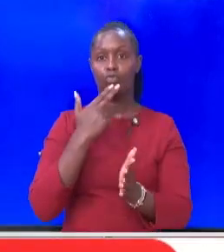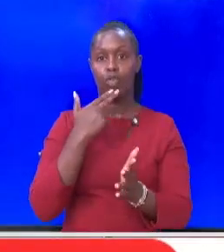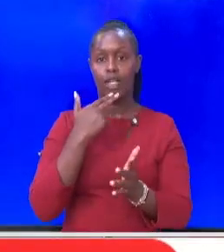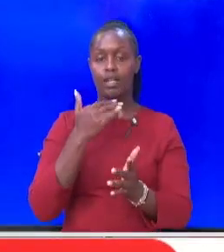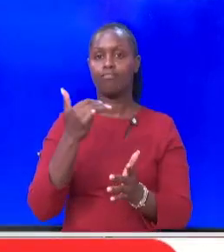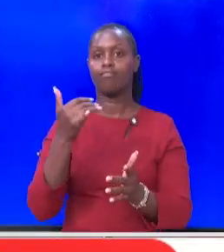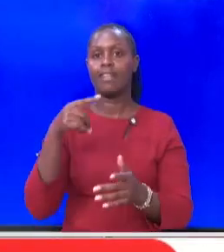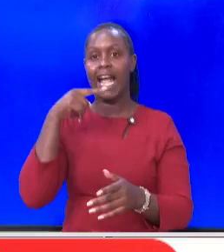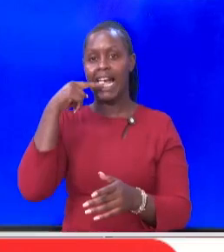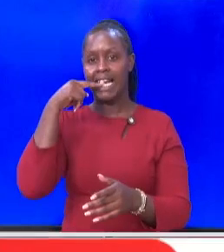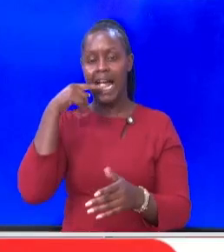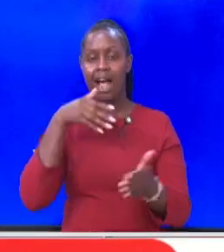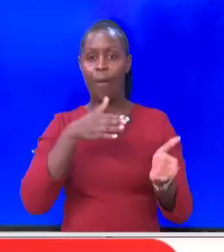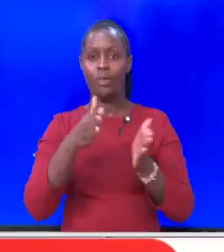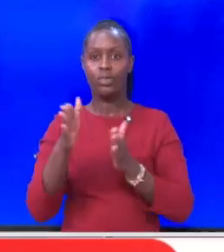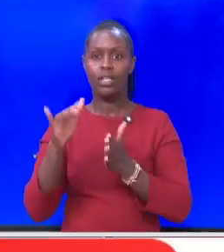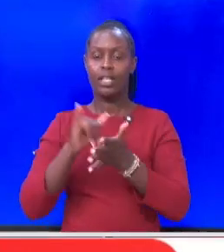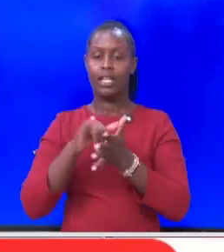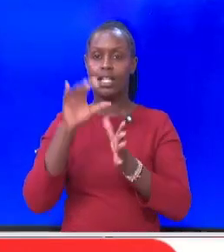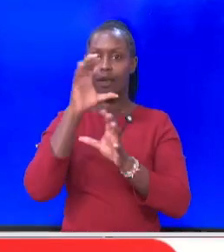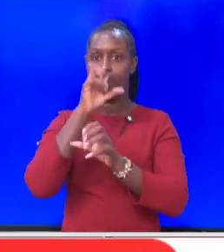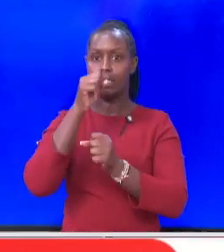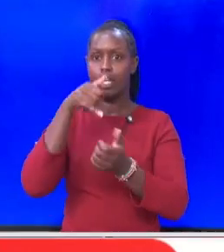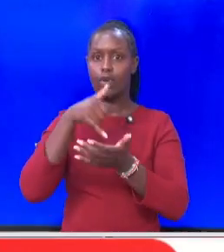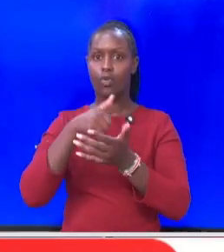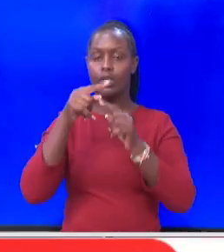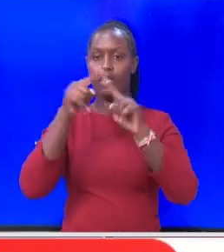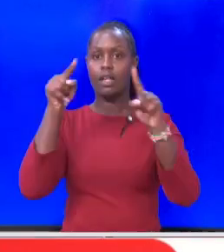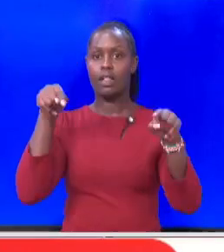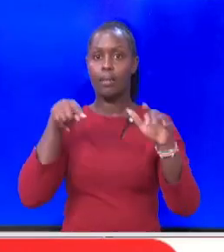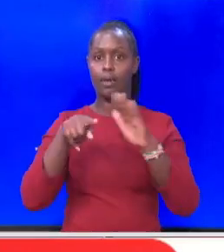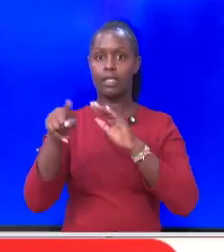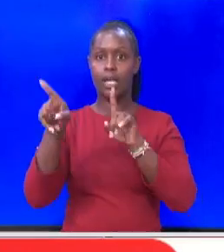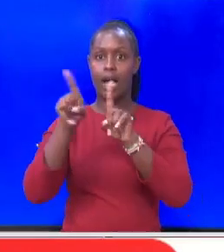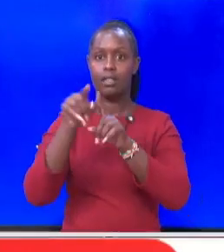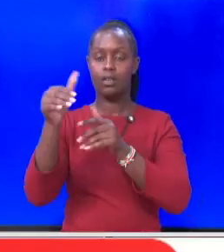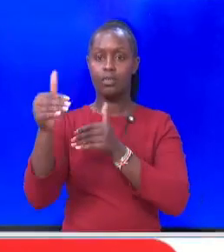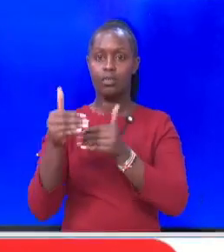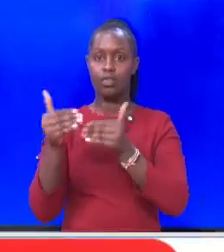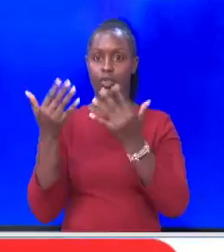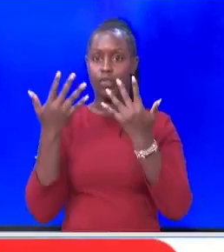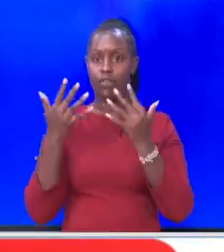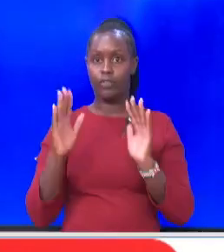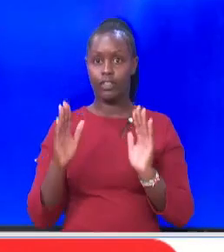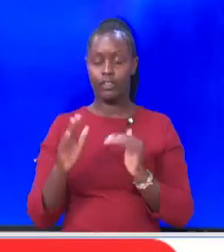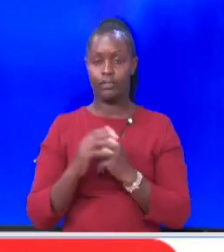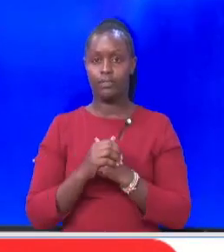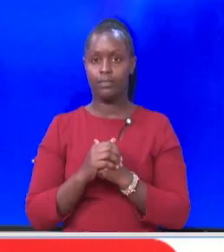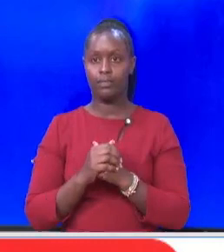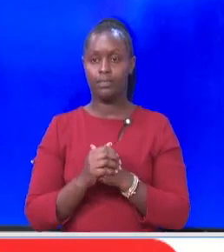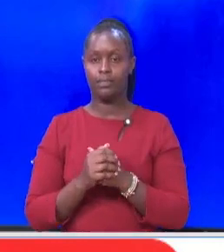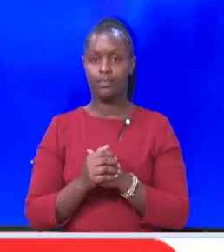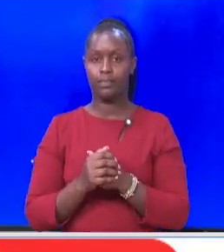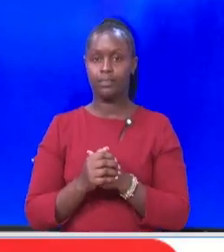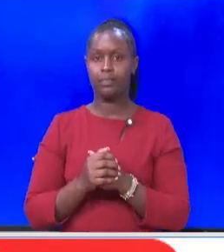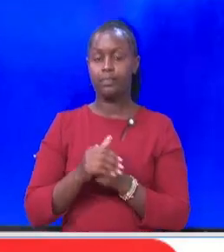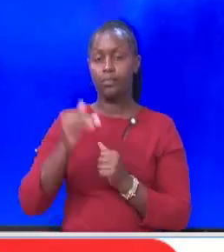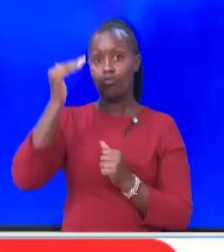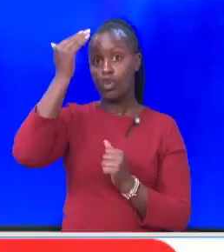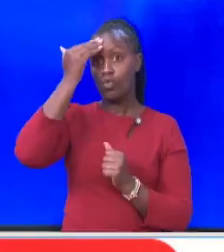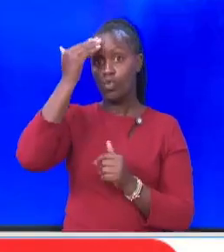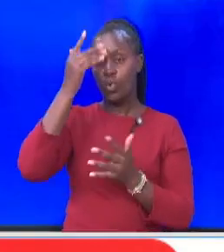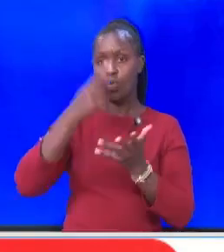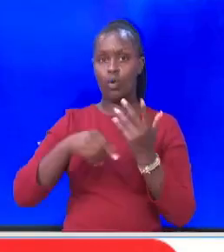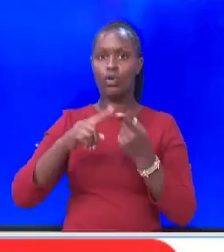they missed, including a penalty, as they move closer to relegation. Kwa sababu ukishapewa kadi